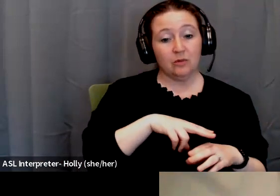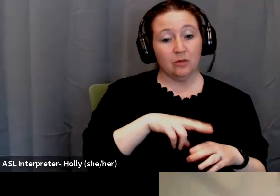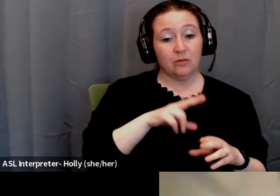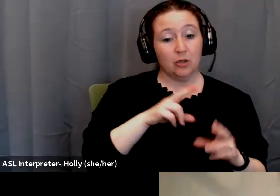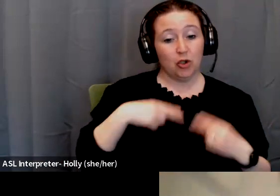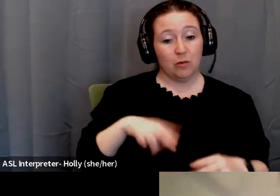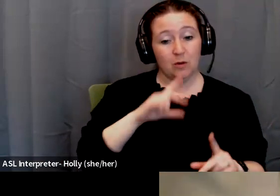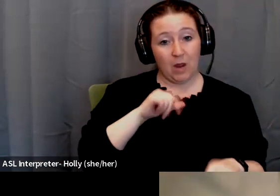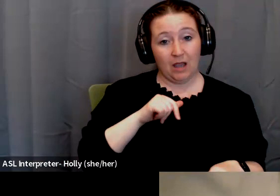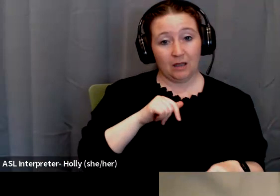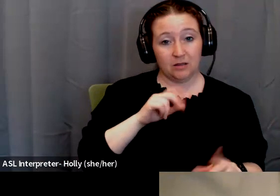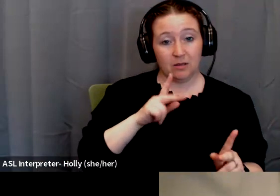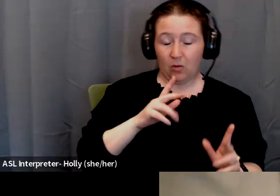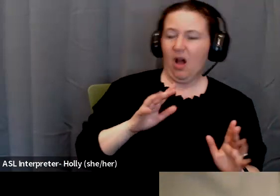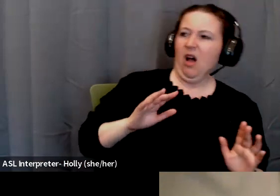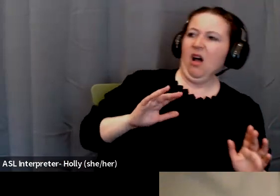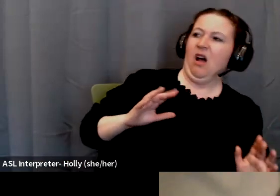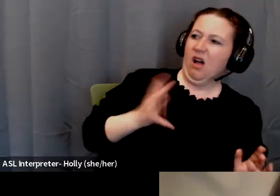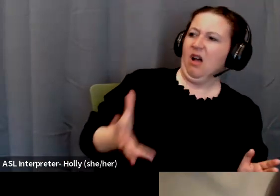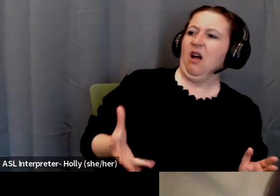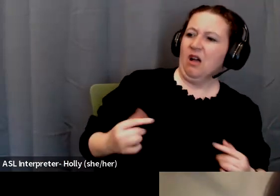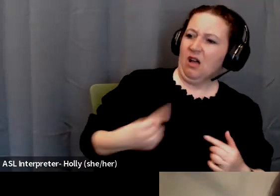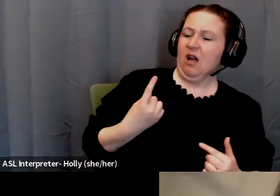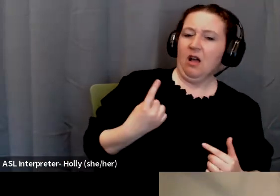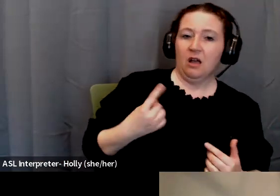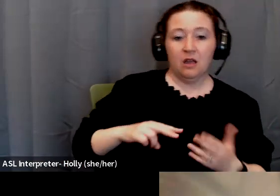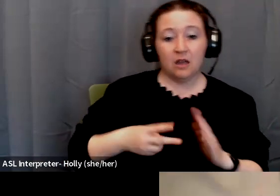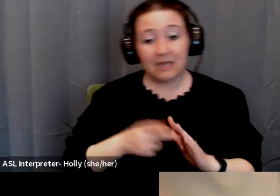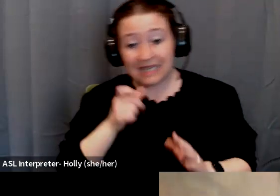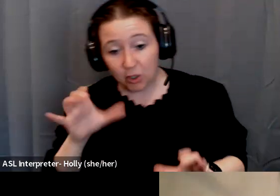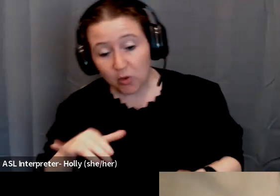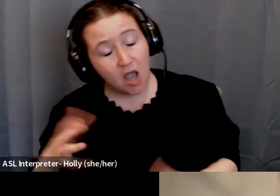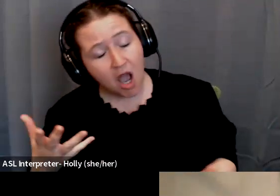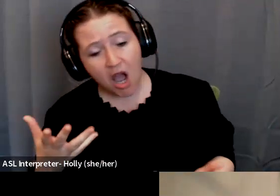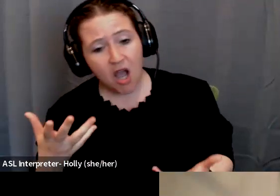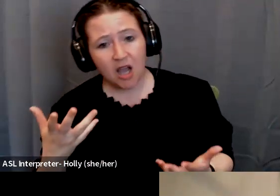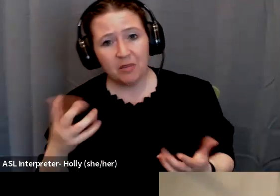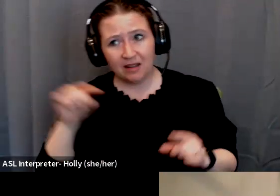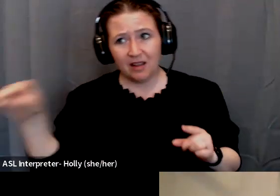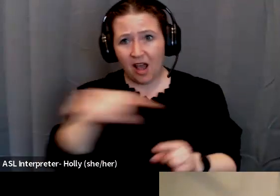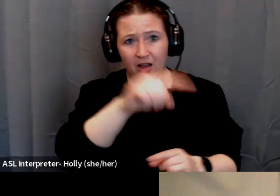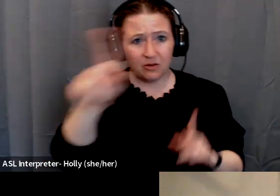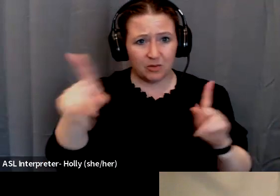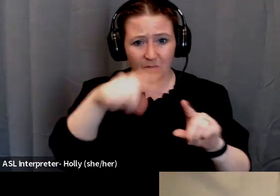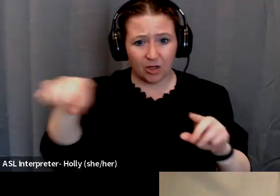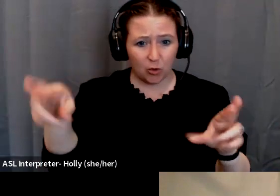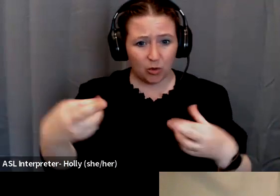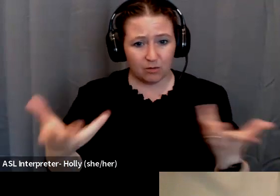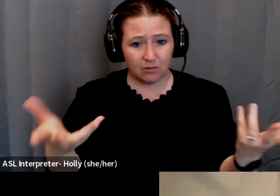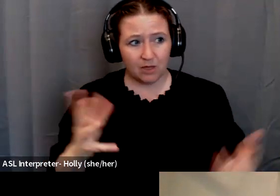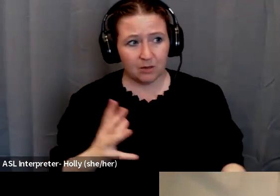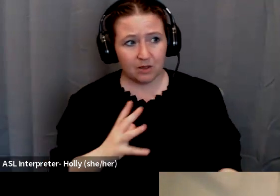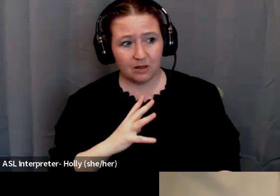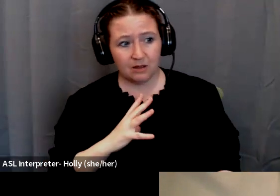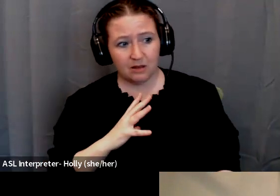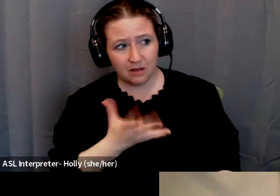going to be put off or offended. That does not mean you don't do it, because the other 500 people in the room are probably offended as well